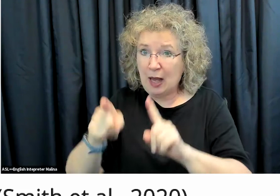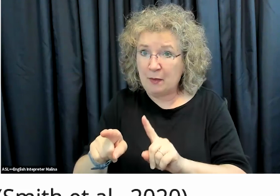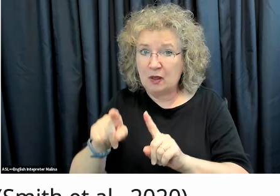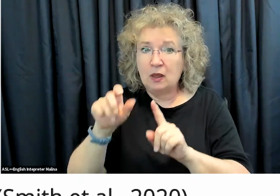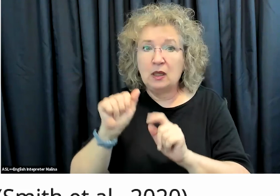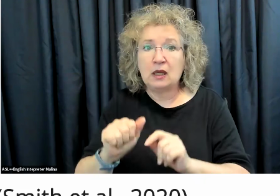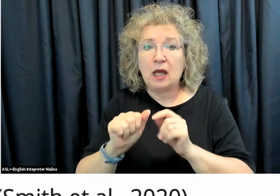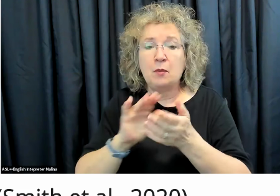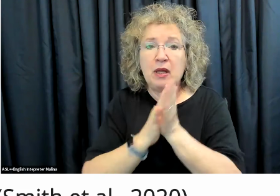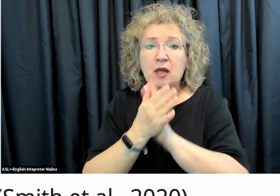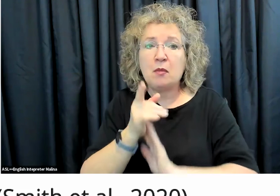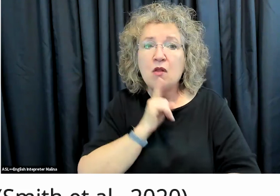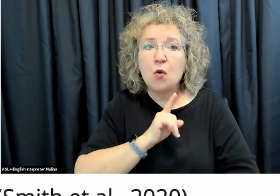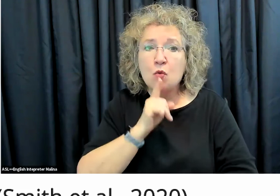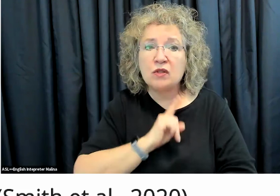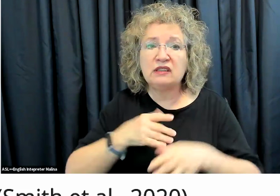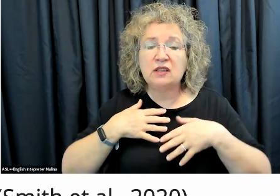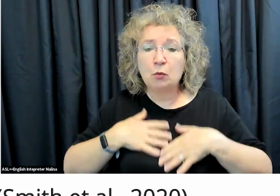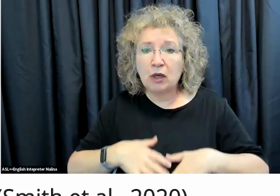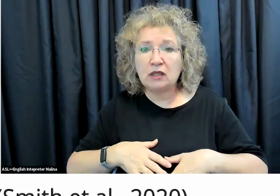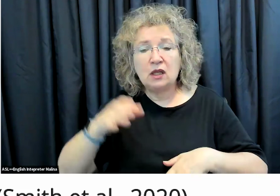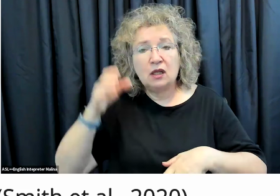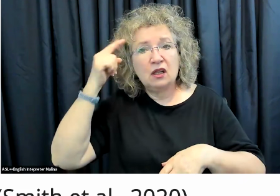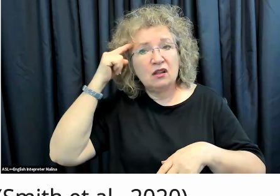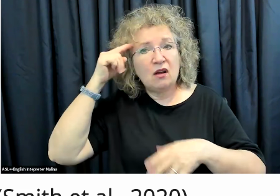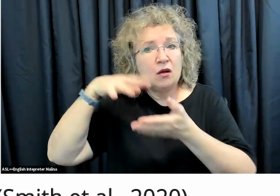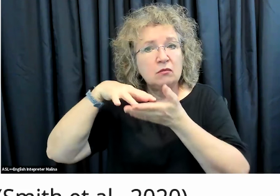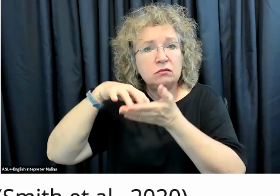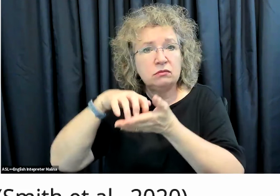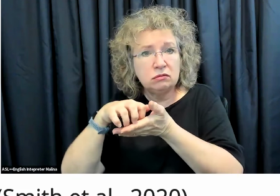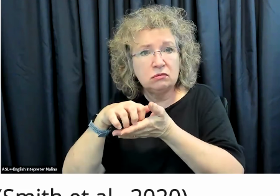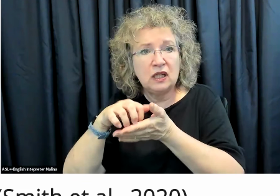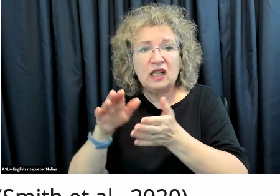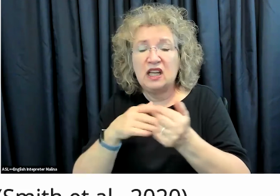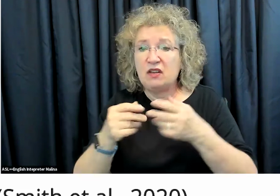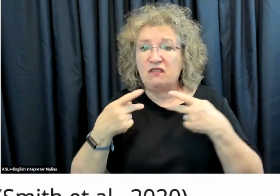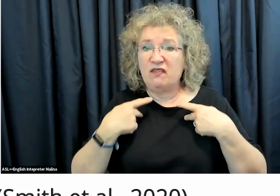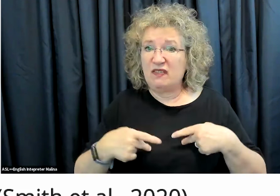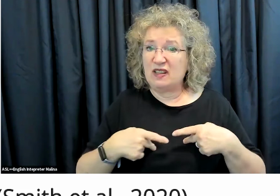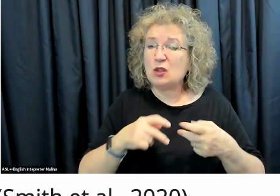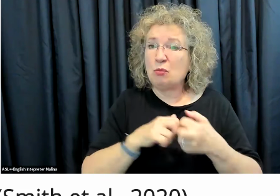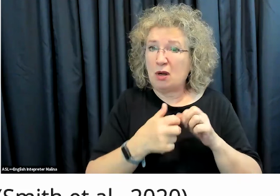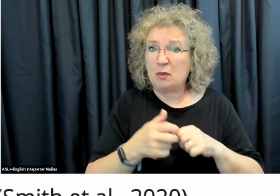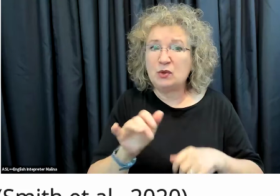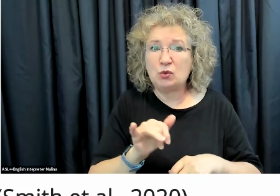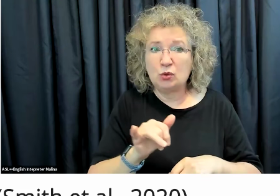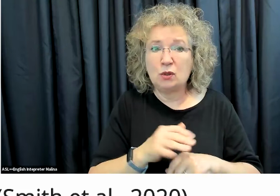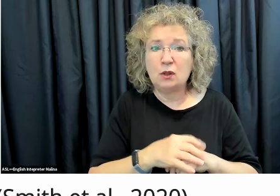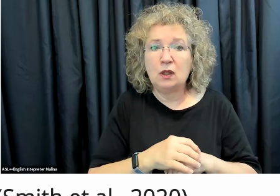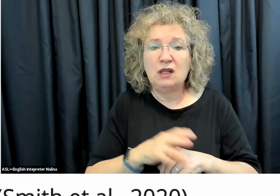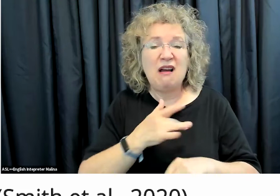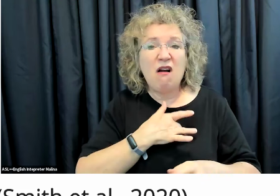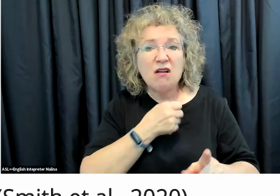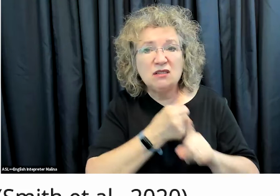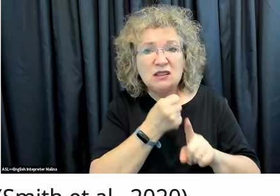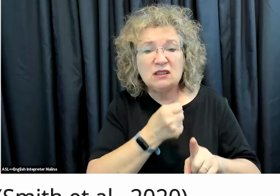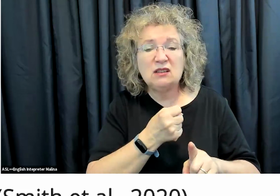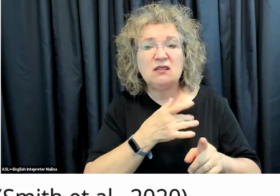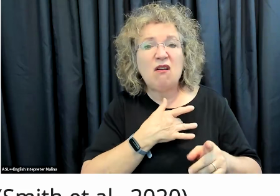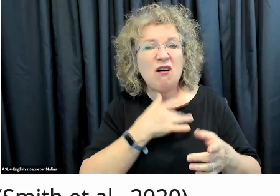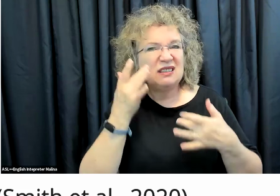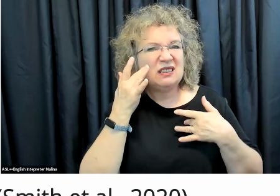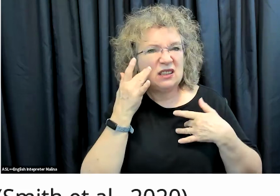health risks like heart disease or weakened immunity. And during emergencies, whether it's a wildfire, power